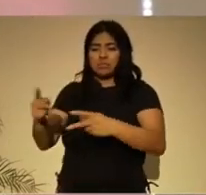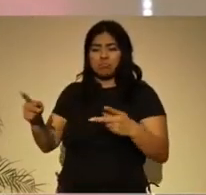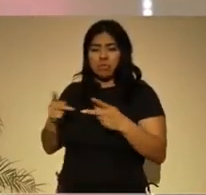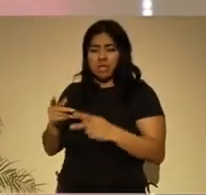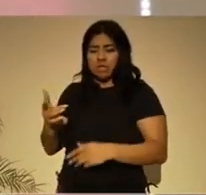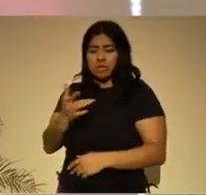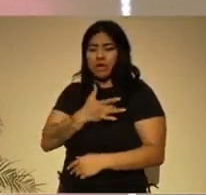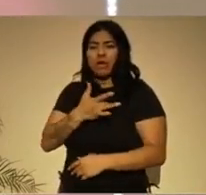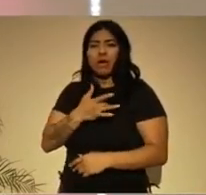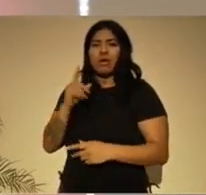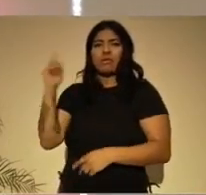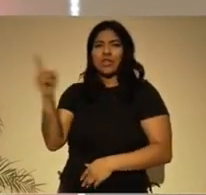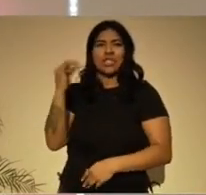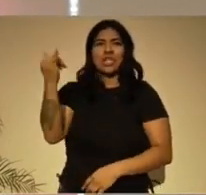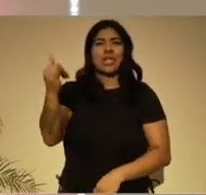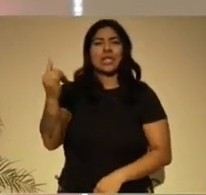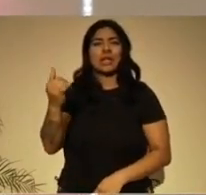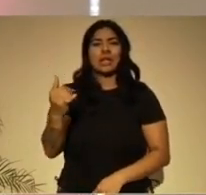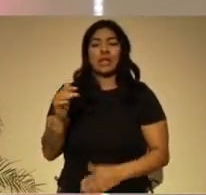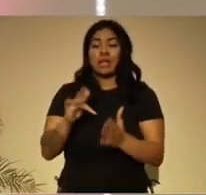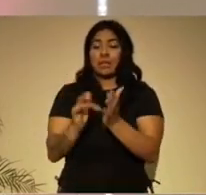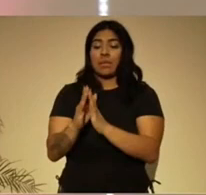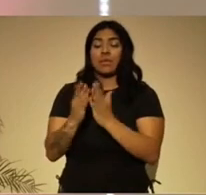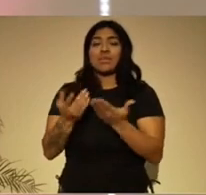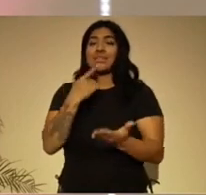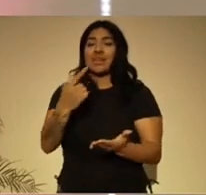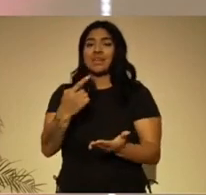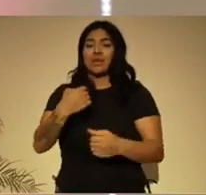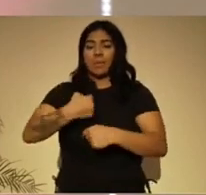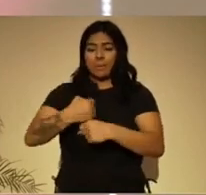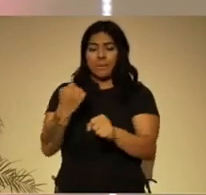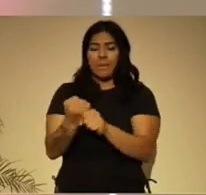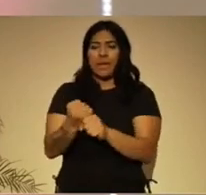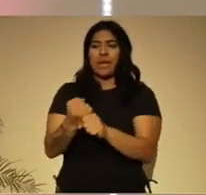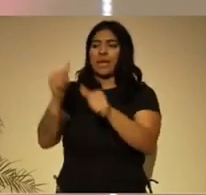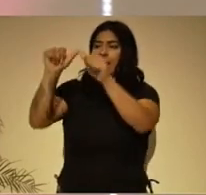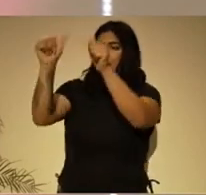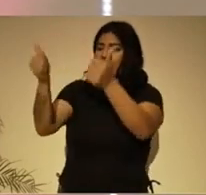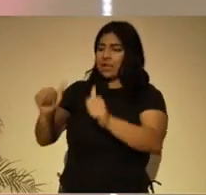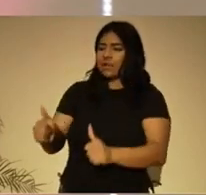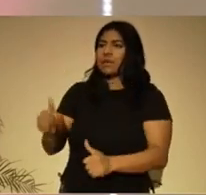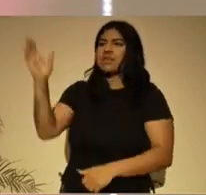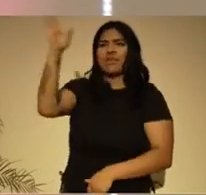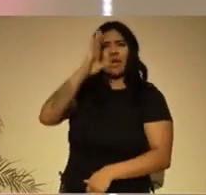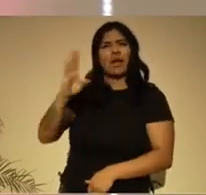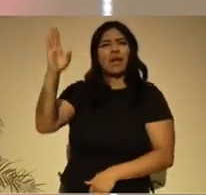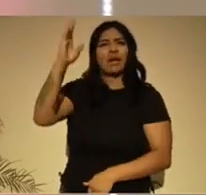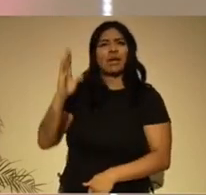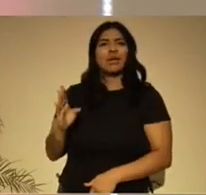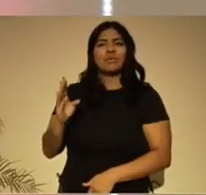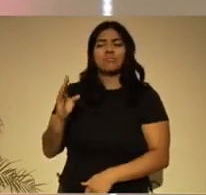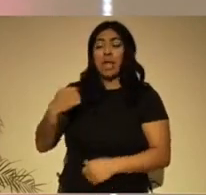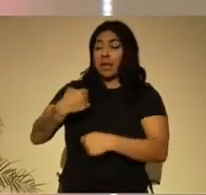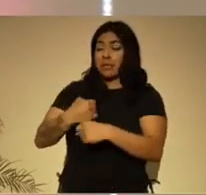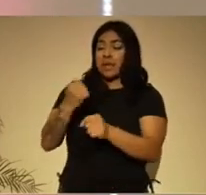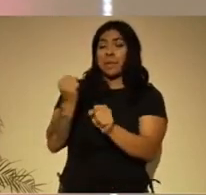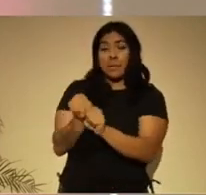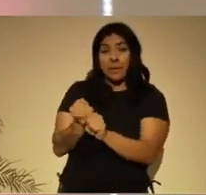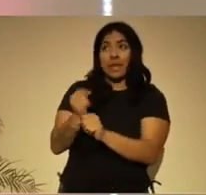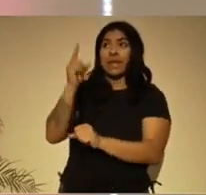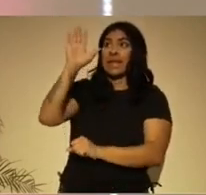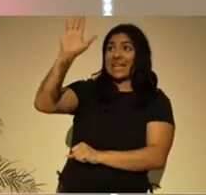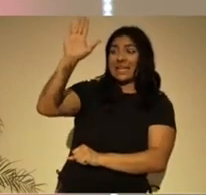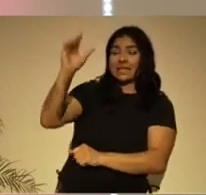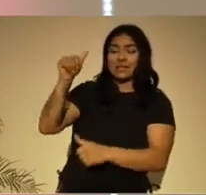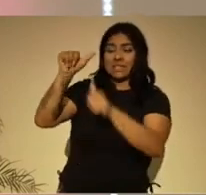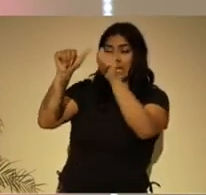hearts. The Bible says that we were created in the image of God. And being created in the image of God,